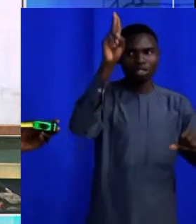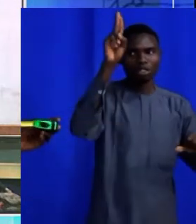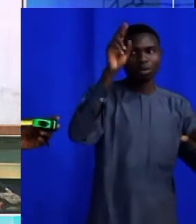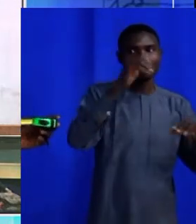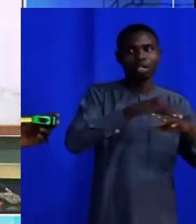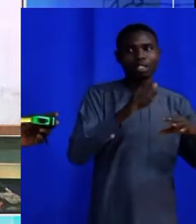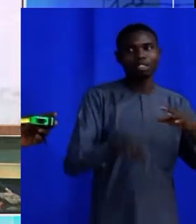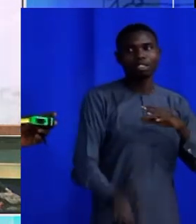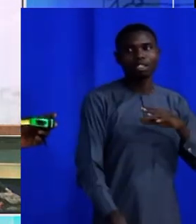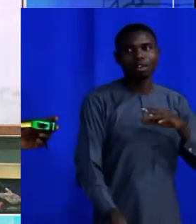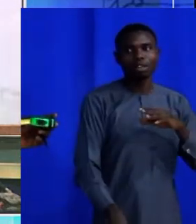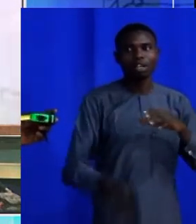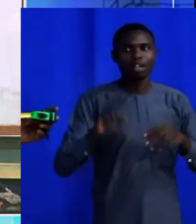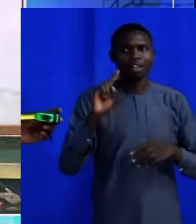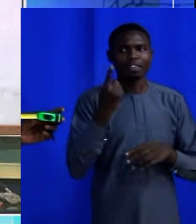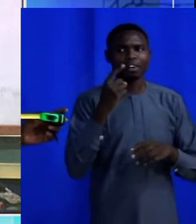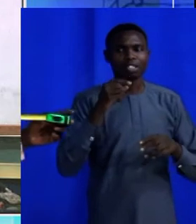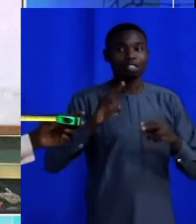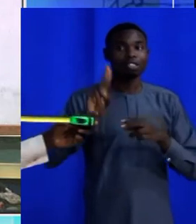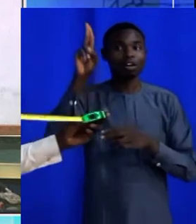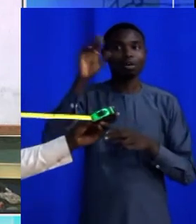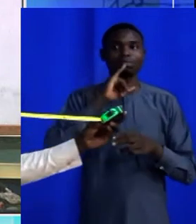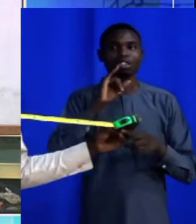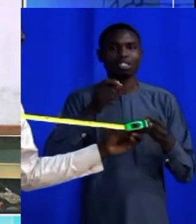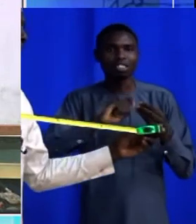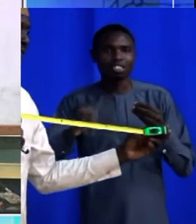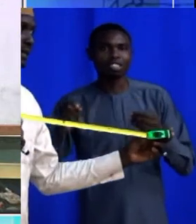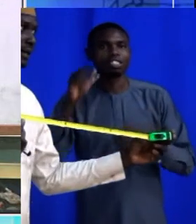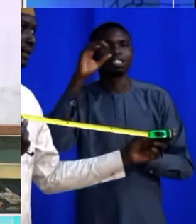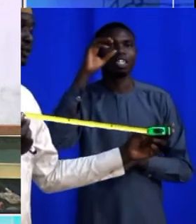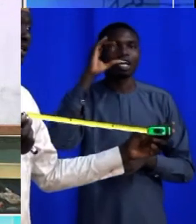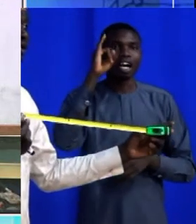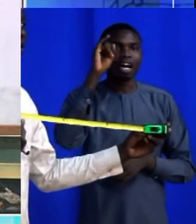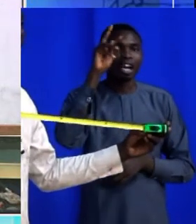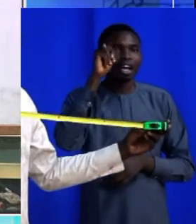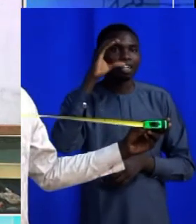The skin of goats and sheep.